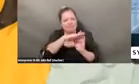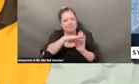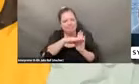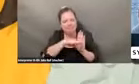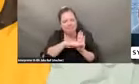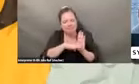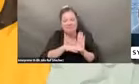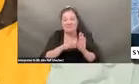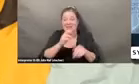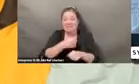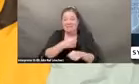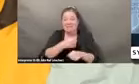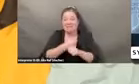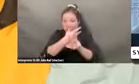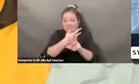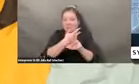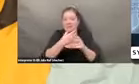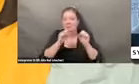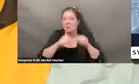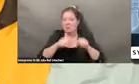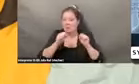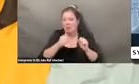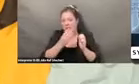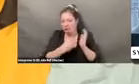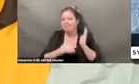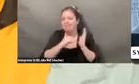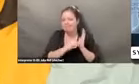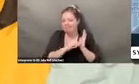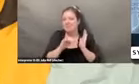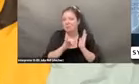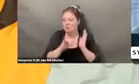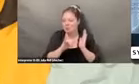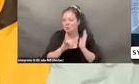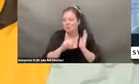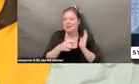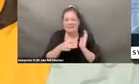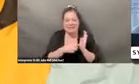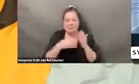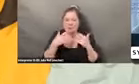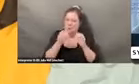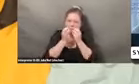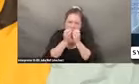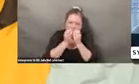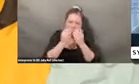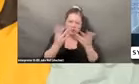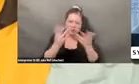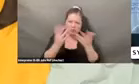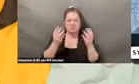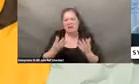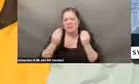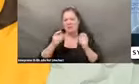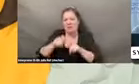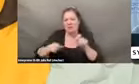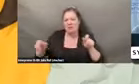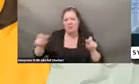video chat possibility, which is extremely useful for many users,